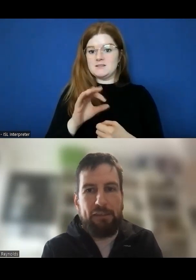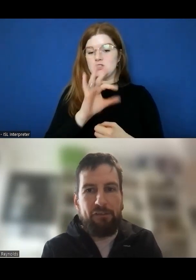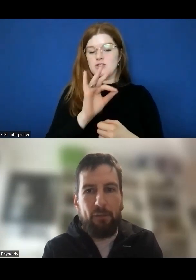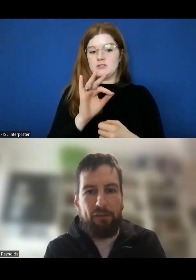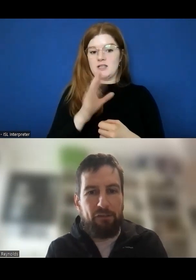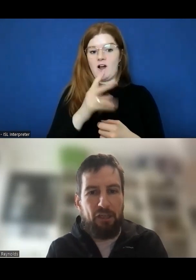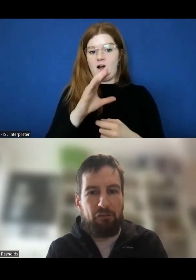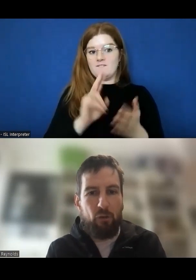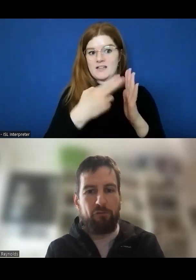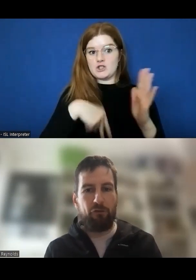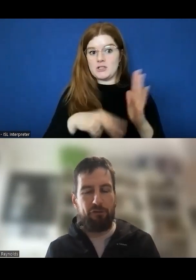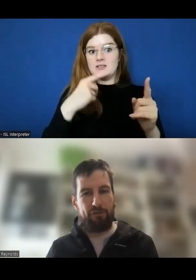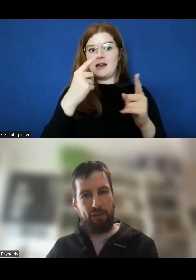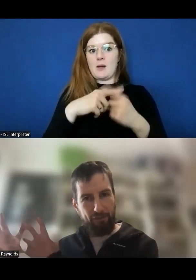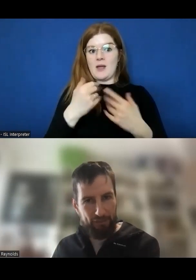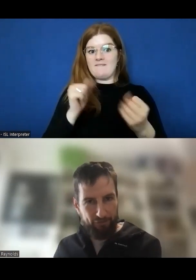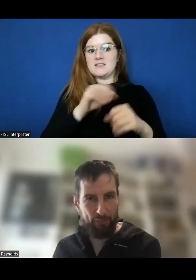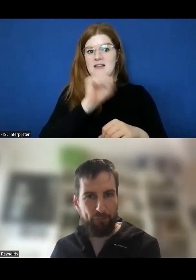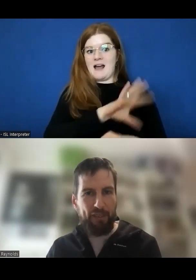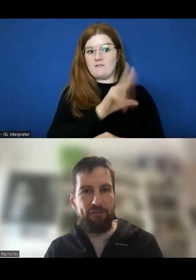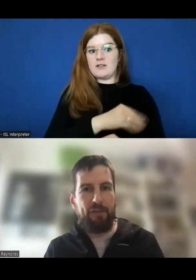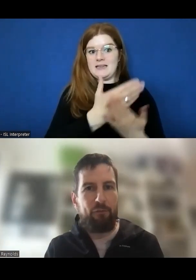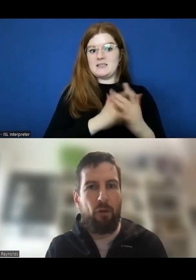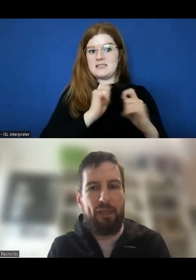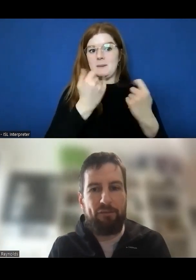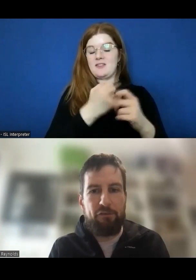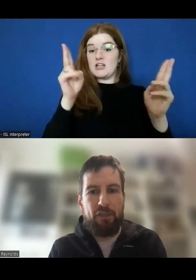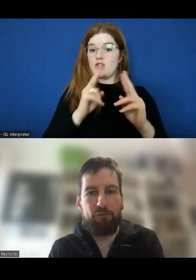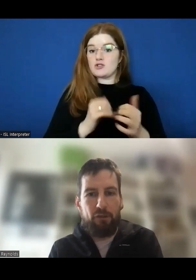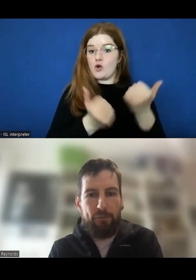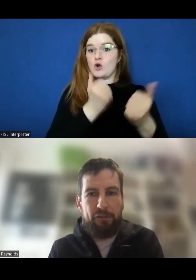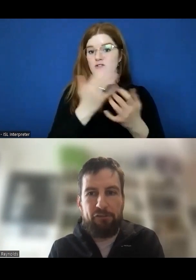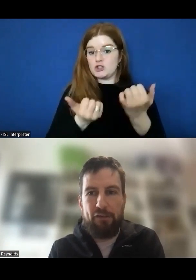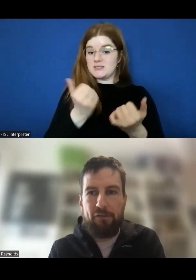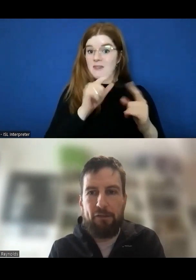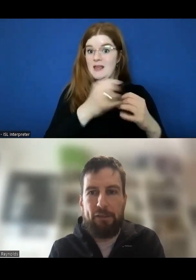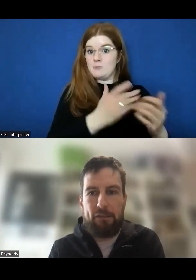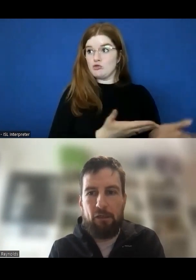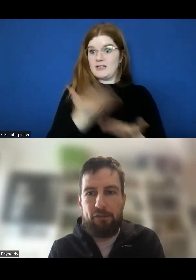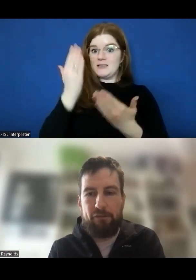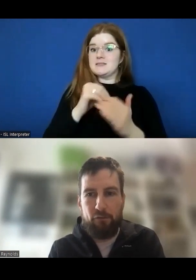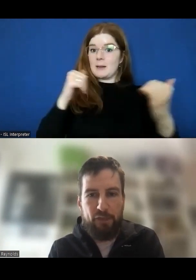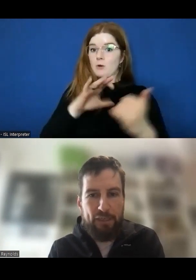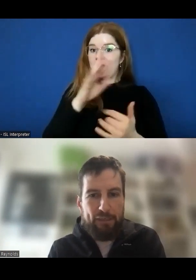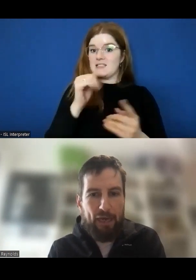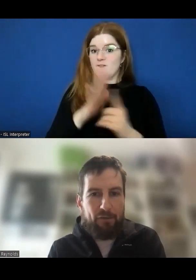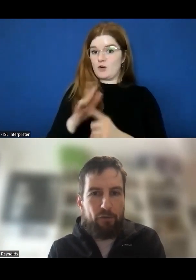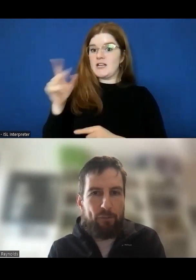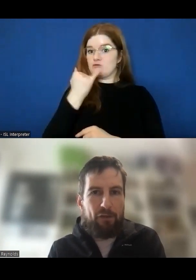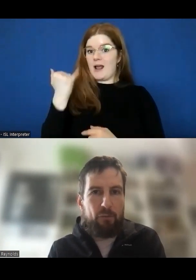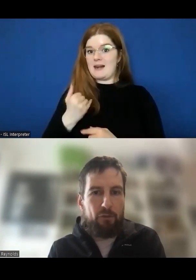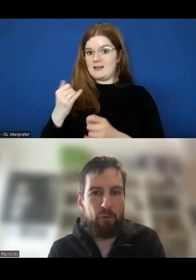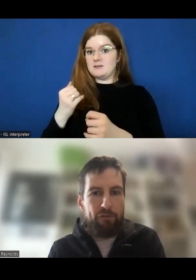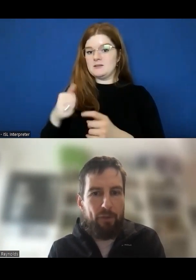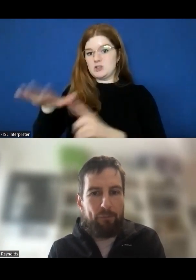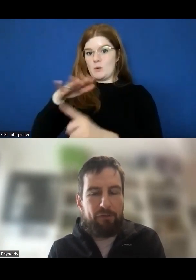African legal team at the International Court of Justice in that separate case that they've brought against Israel for committing genocide in the context of Gaza over the